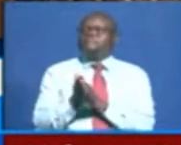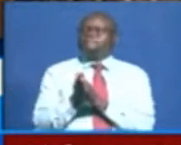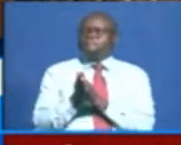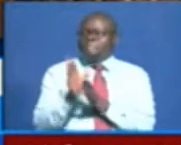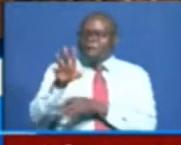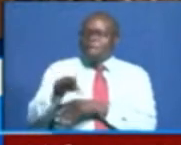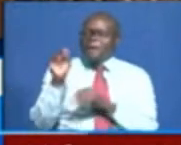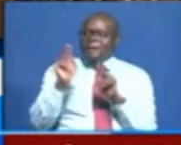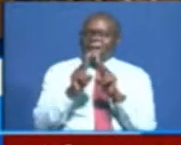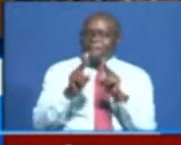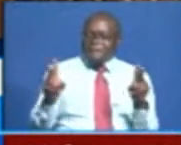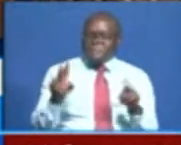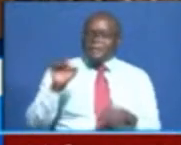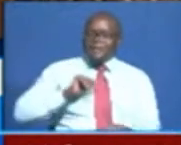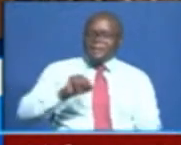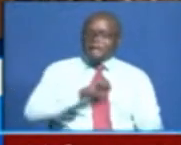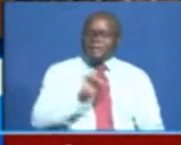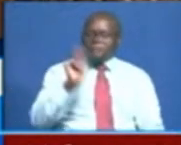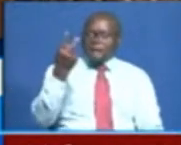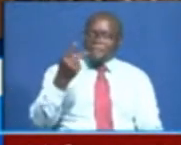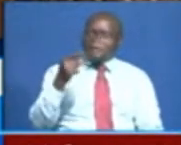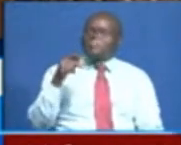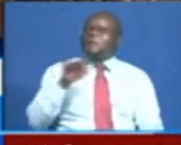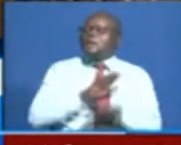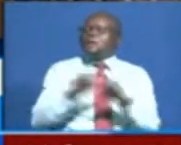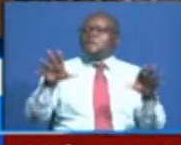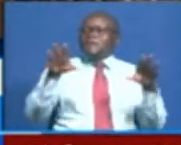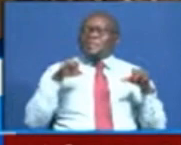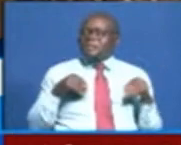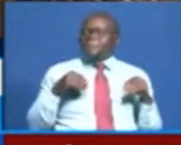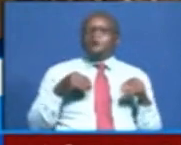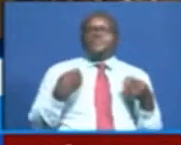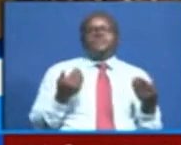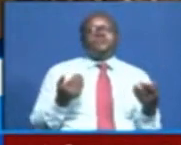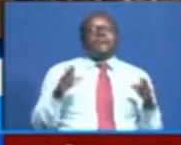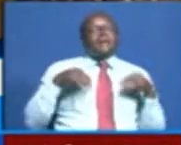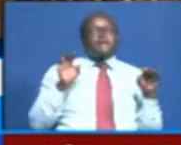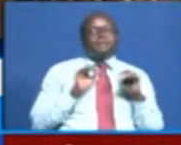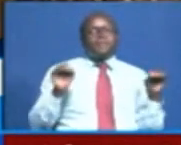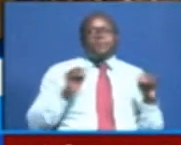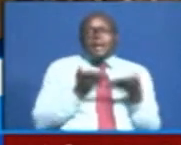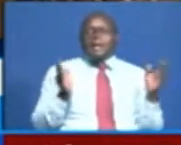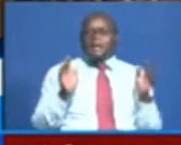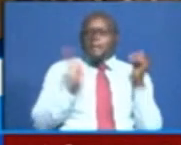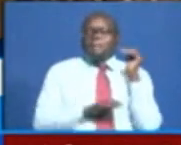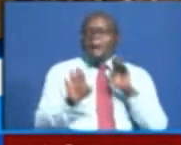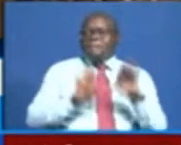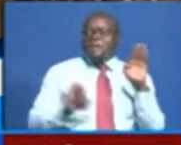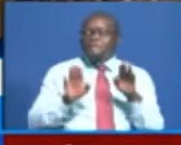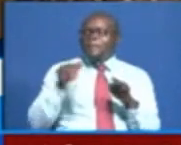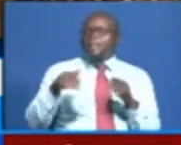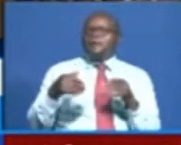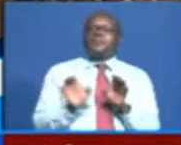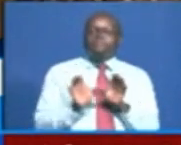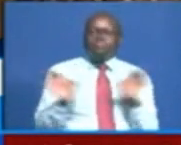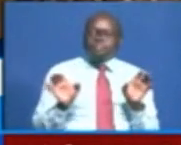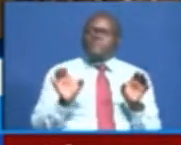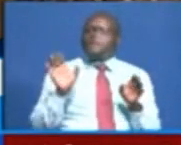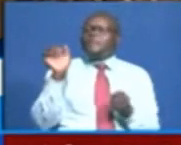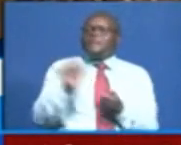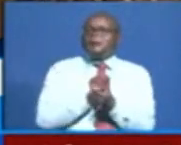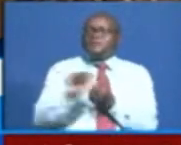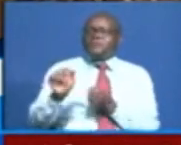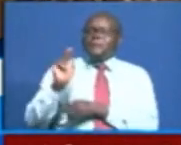Republic of Kenya. We should neither entertain nor accept any discourse that will divide or polarize